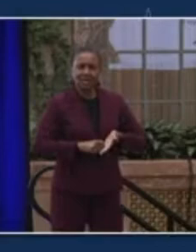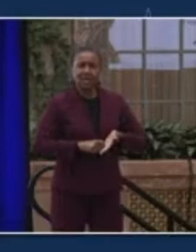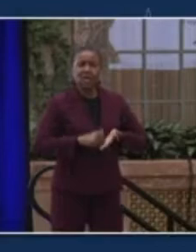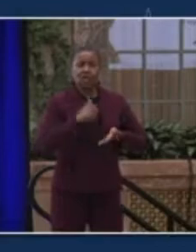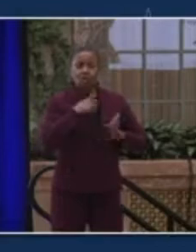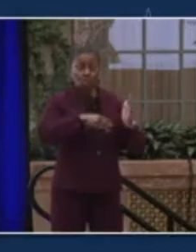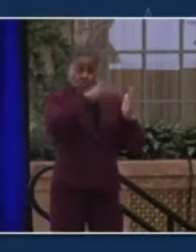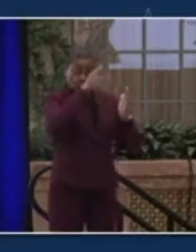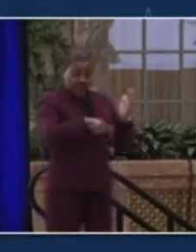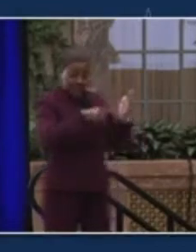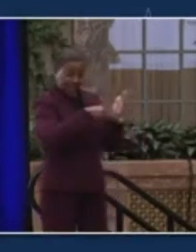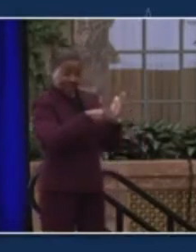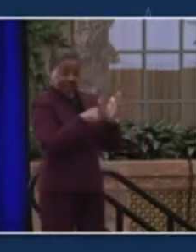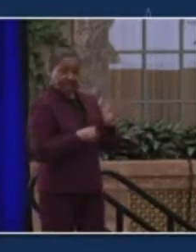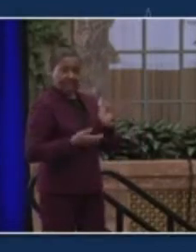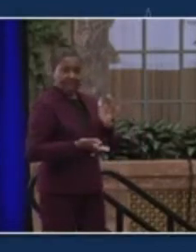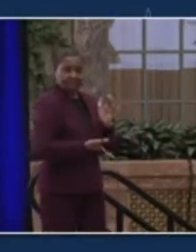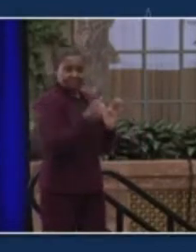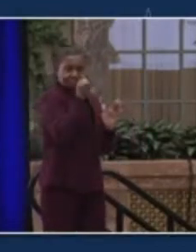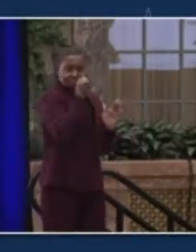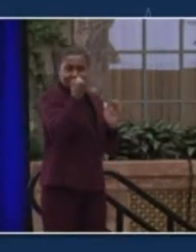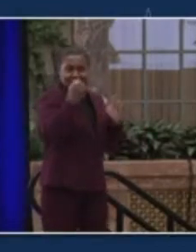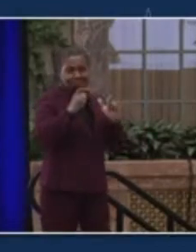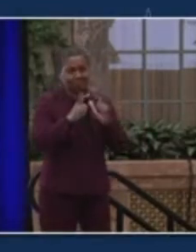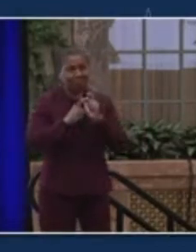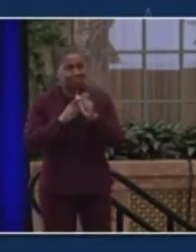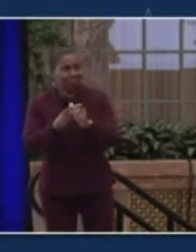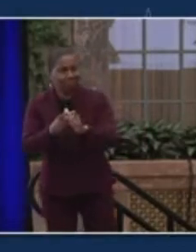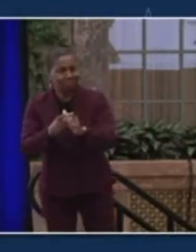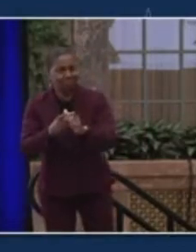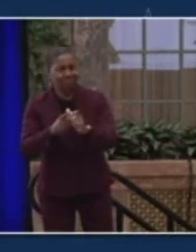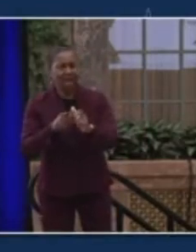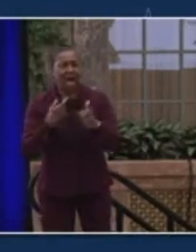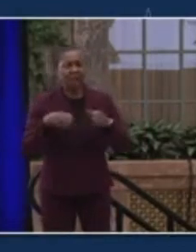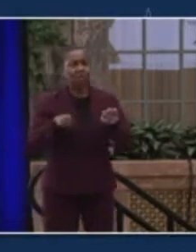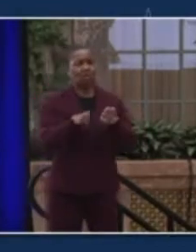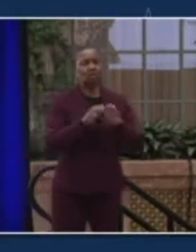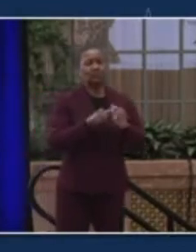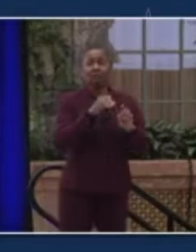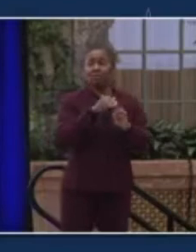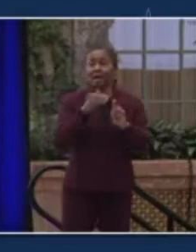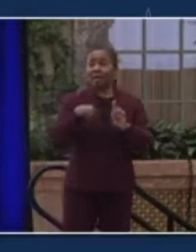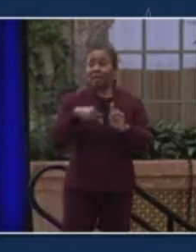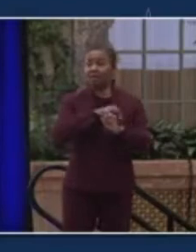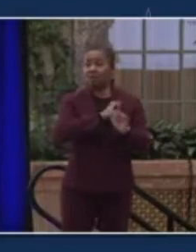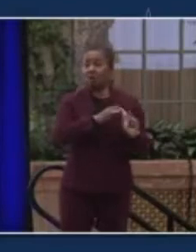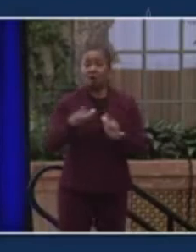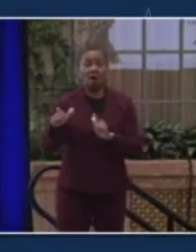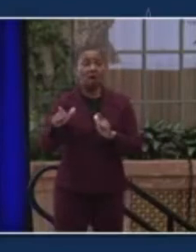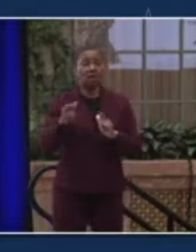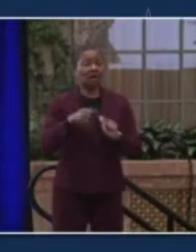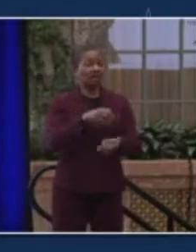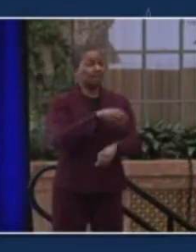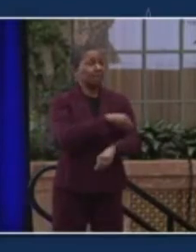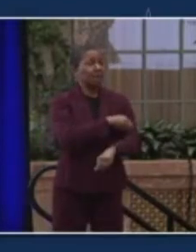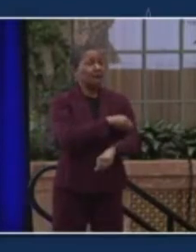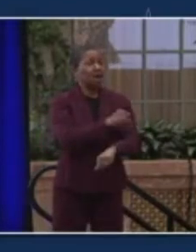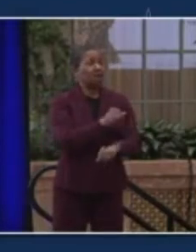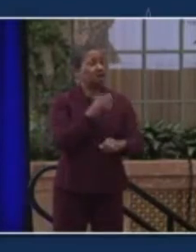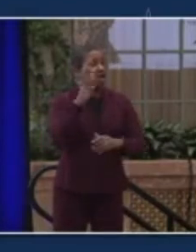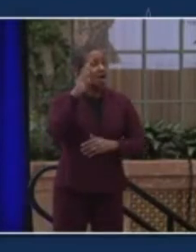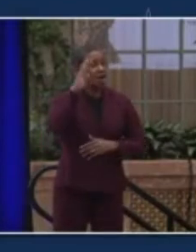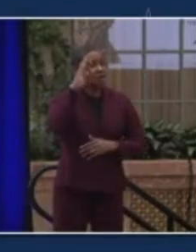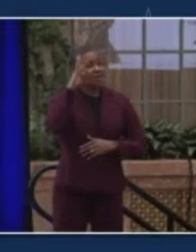it may run with it. I will close by reminding us all of the power of creating